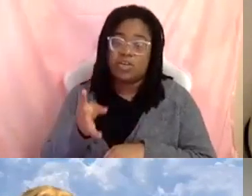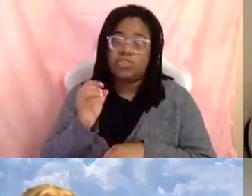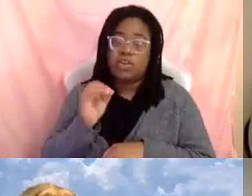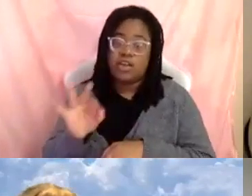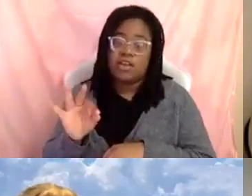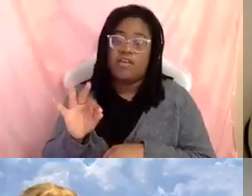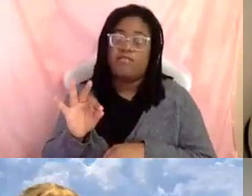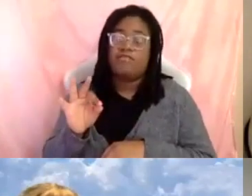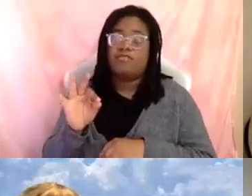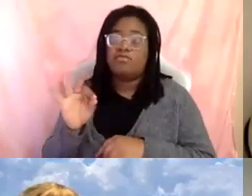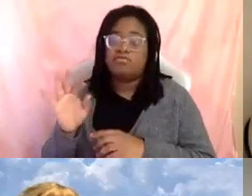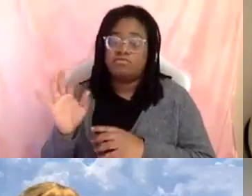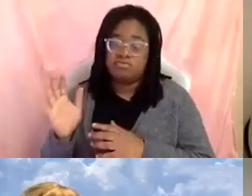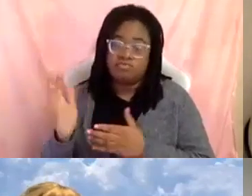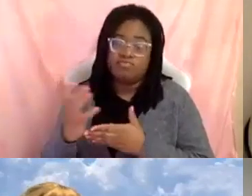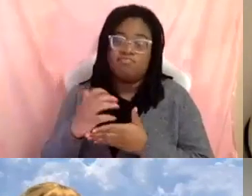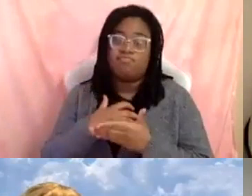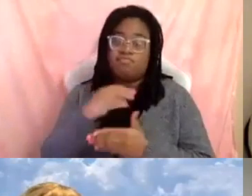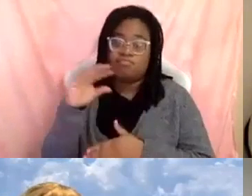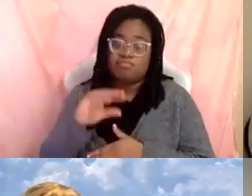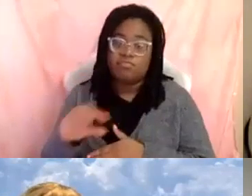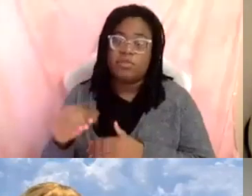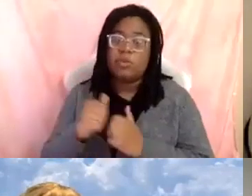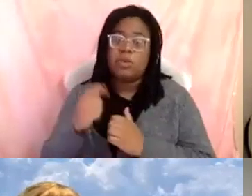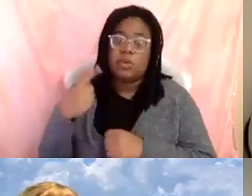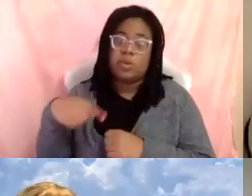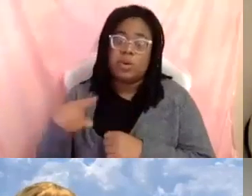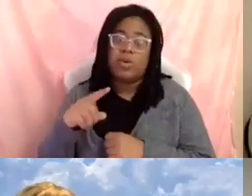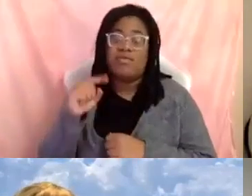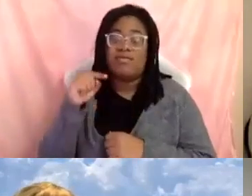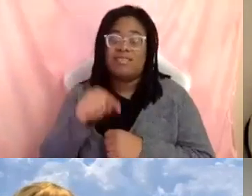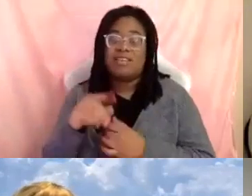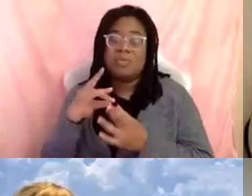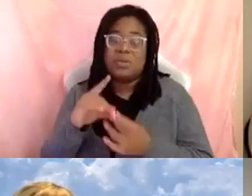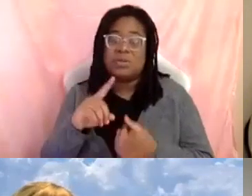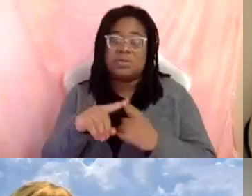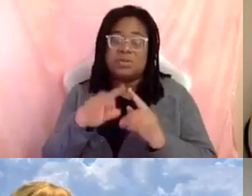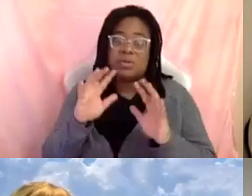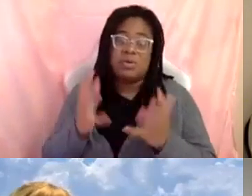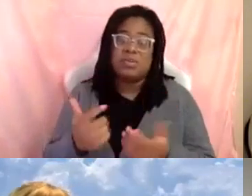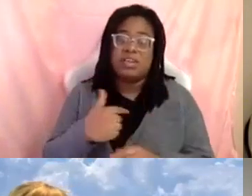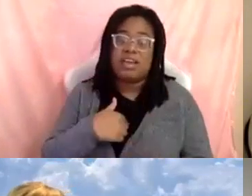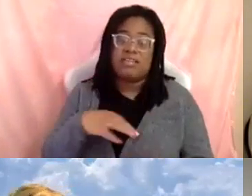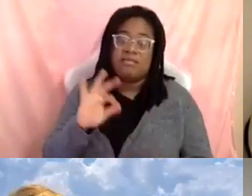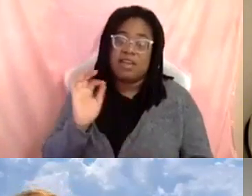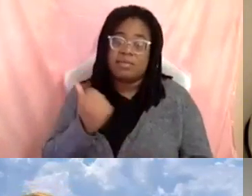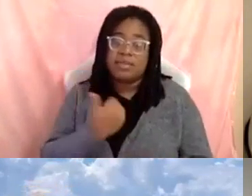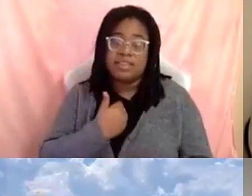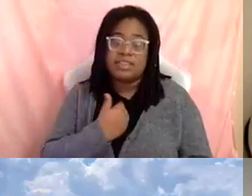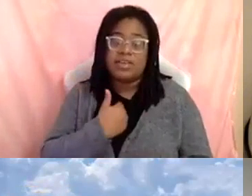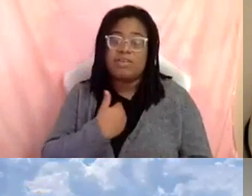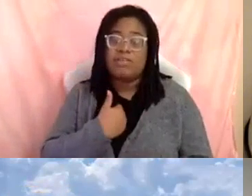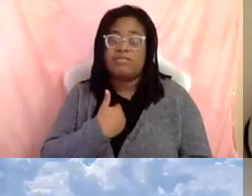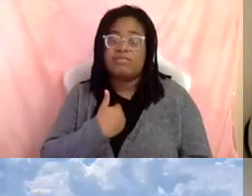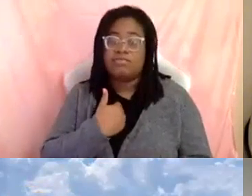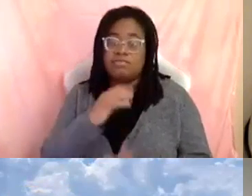collage with you all. It's, as I said earlier, a way of relating to the world that I find myself drawn